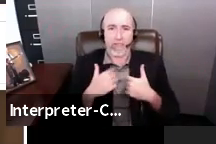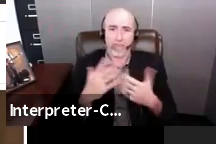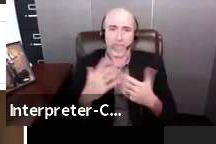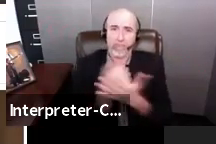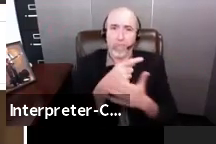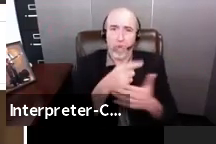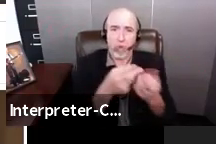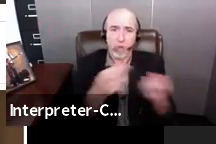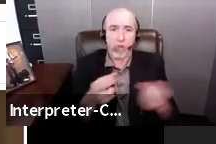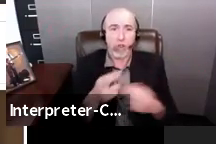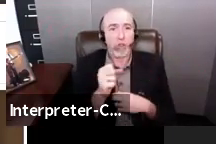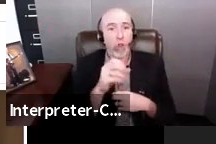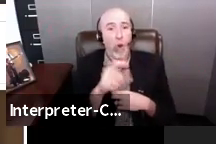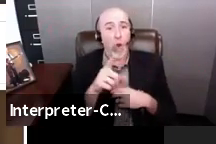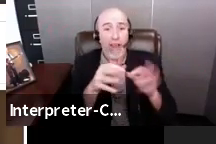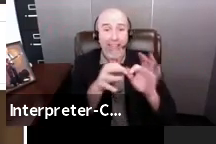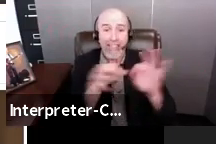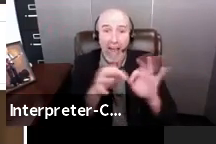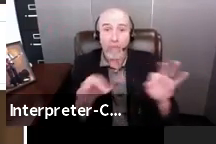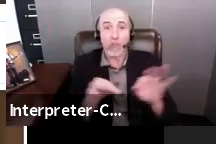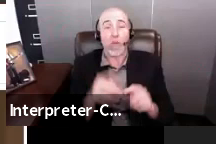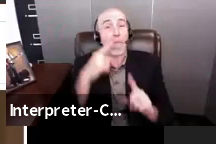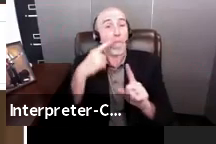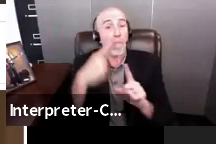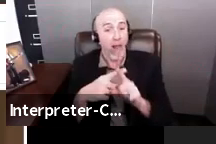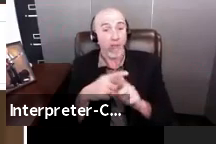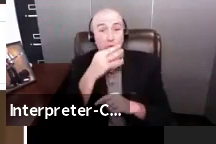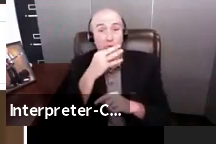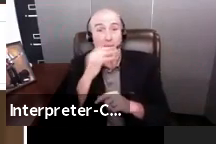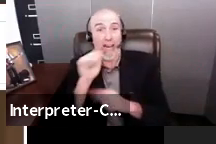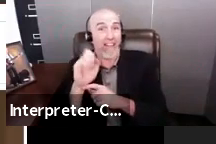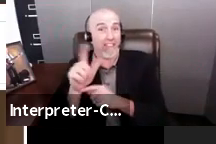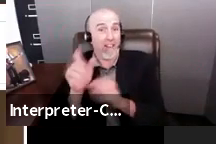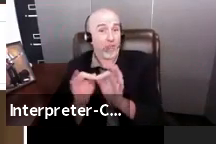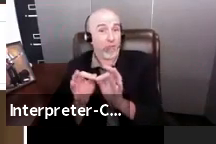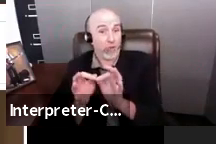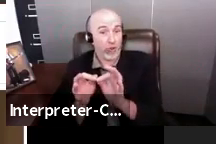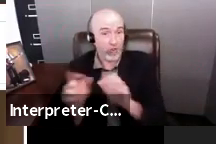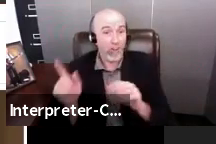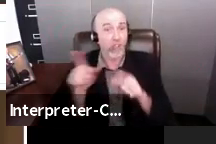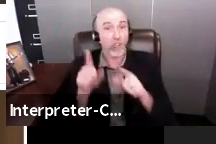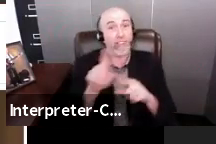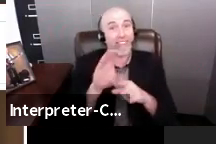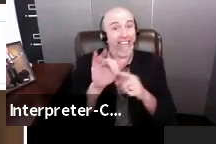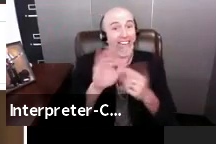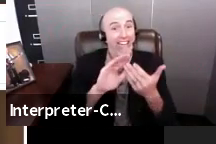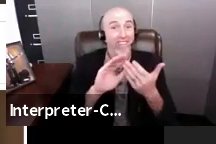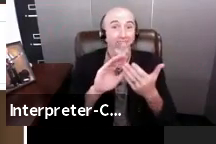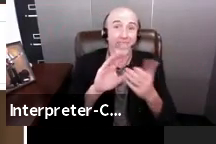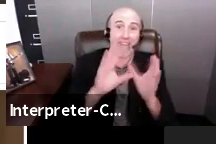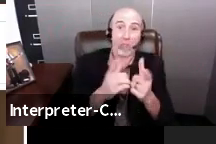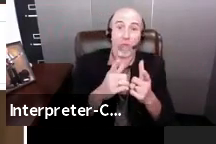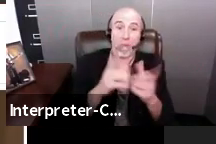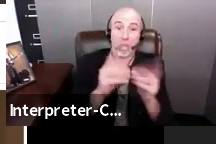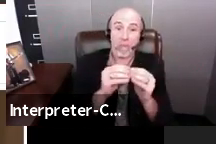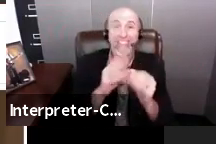captions, our broadcast city meetings, and soon ASL interpretation of city council meetings and news